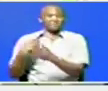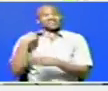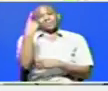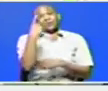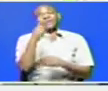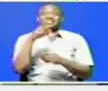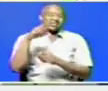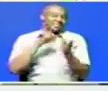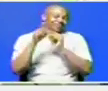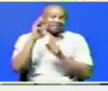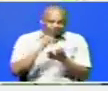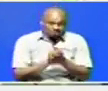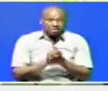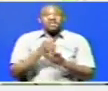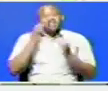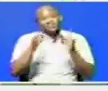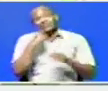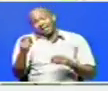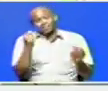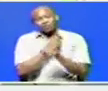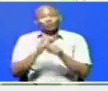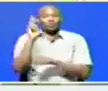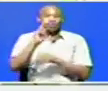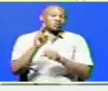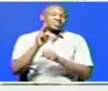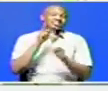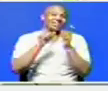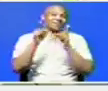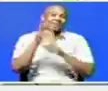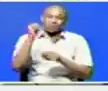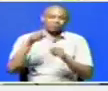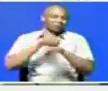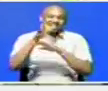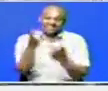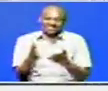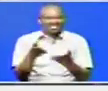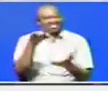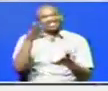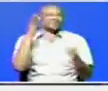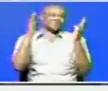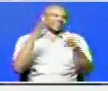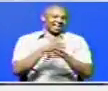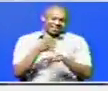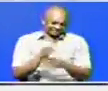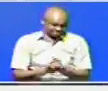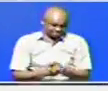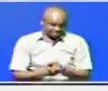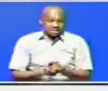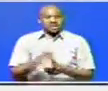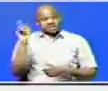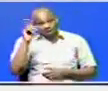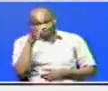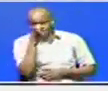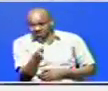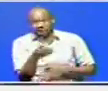provider. So to say that we cannot use Safaricom to transmit results, we will be lying to you. Meanwhile, at Status Nairobi, President